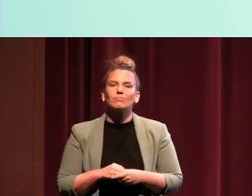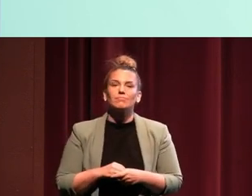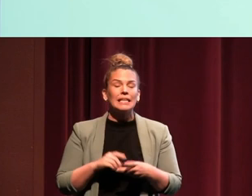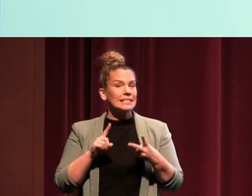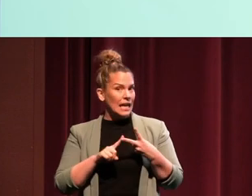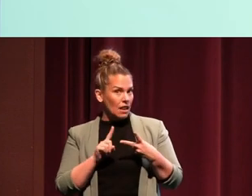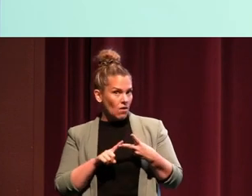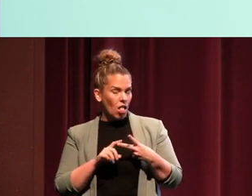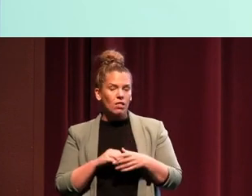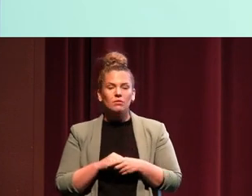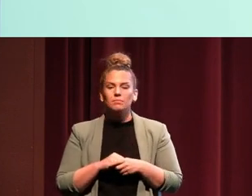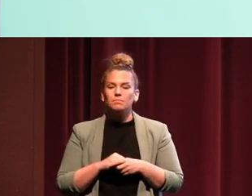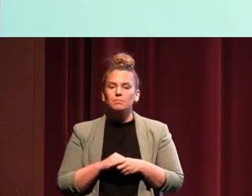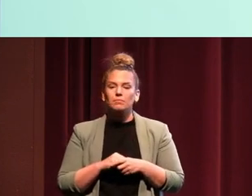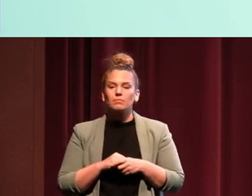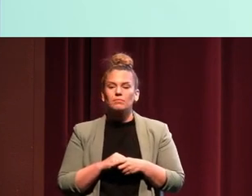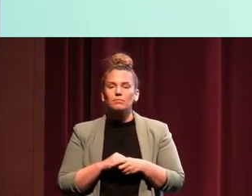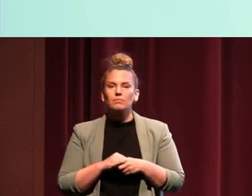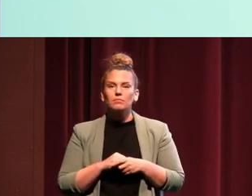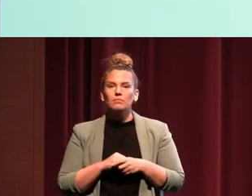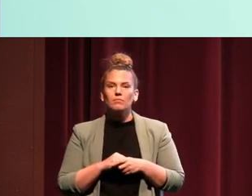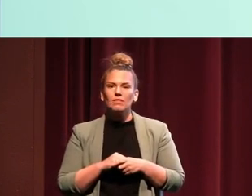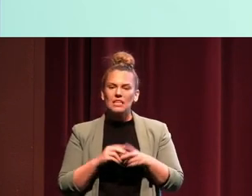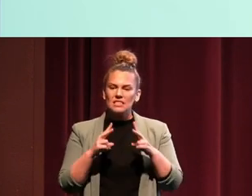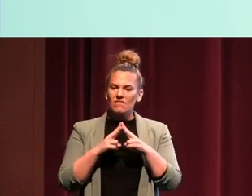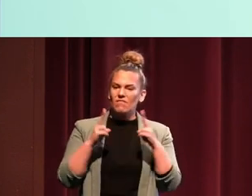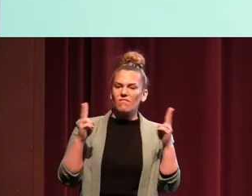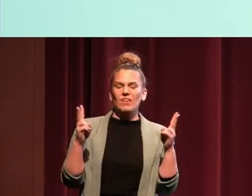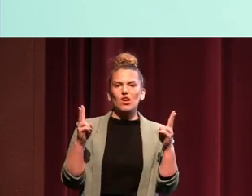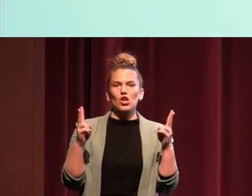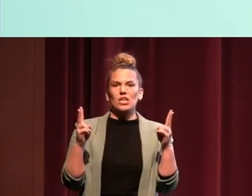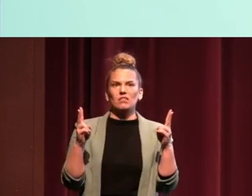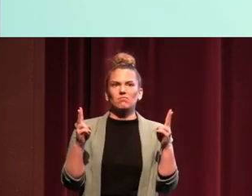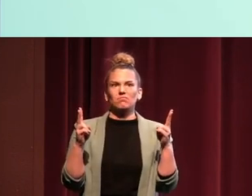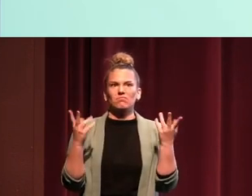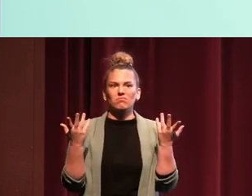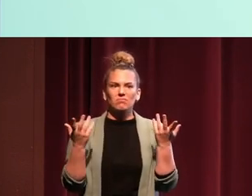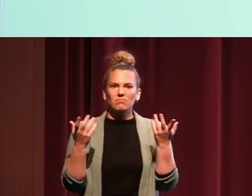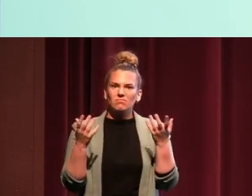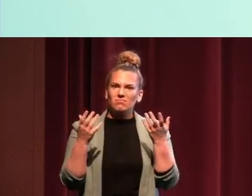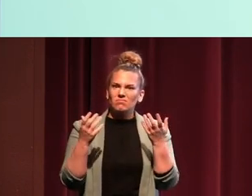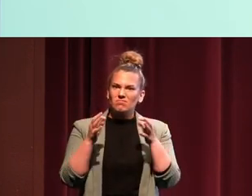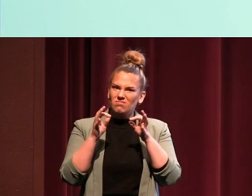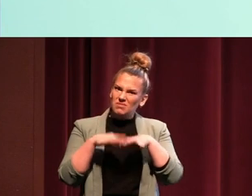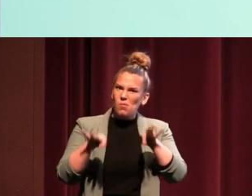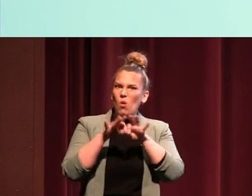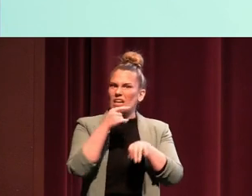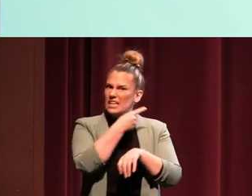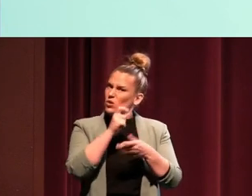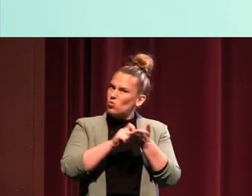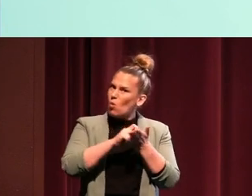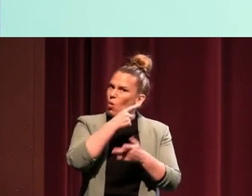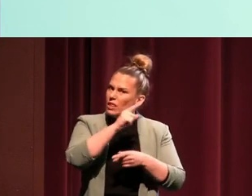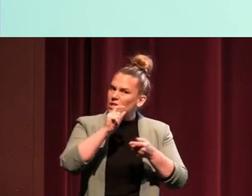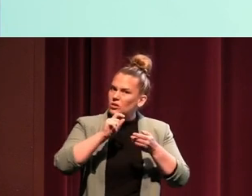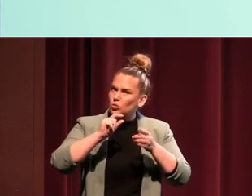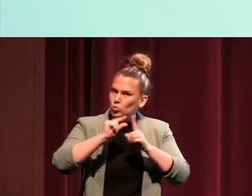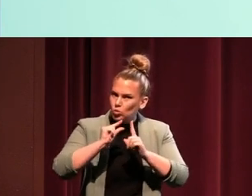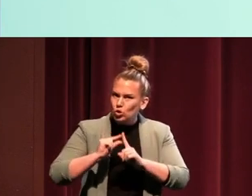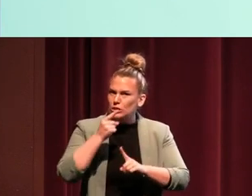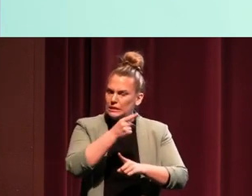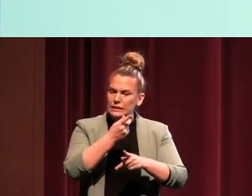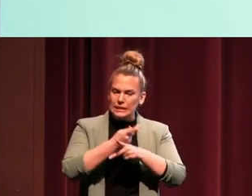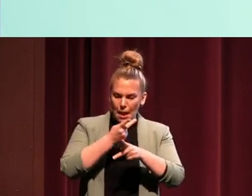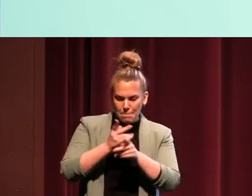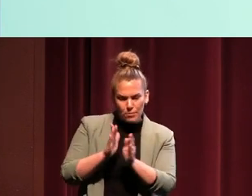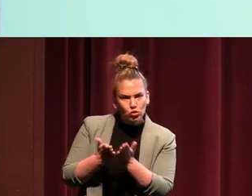Second of all, it's extremely unlikely that he actually wrote these words. Now, he did keep careful journals, and he took them